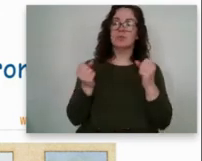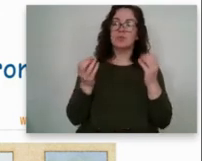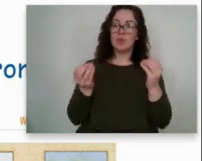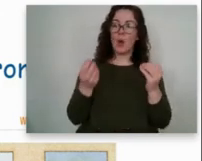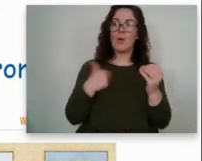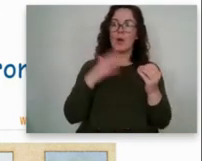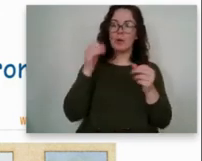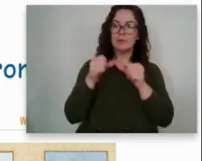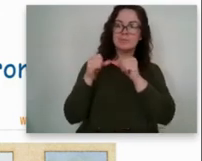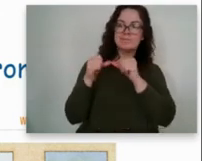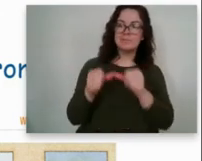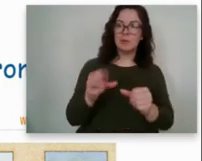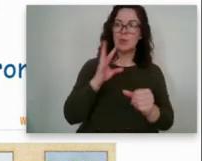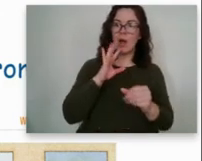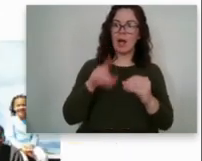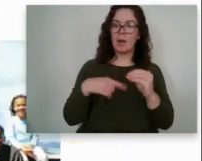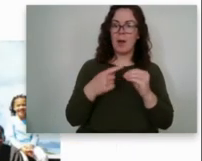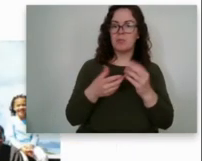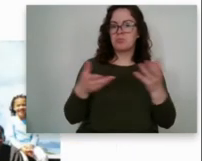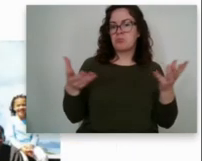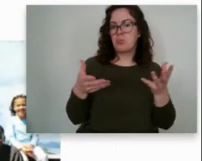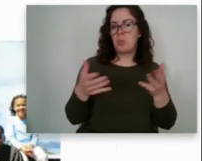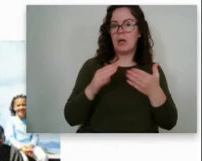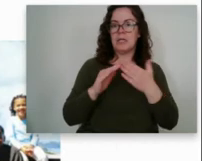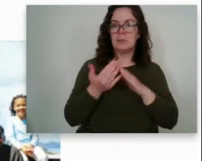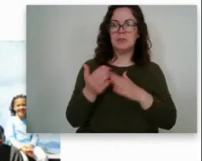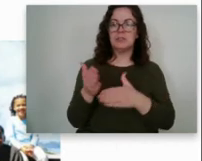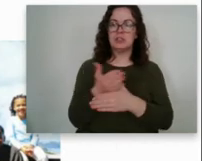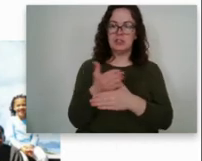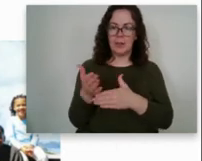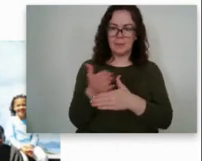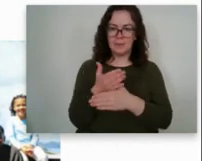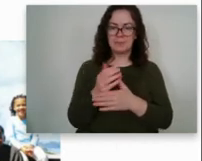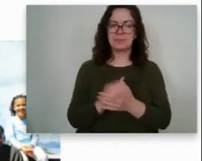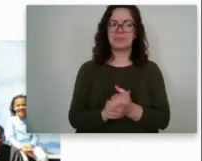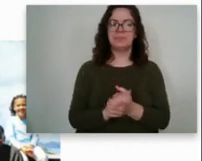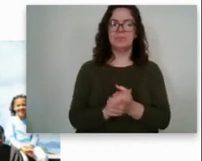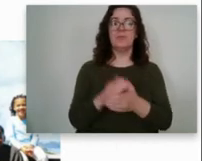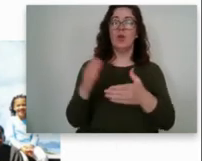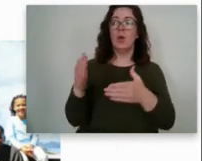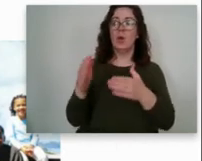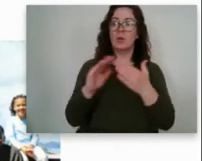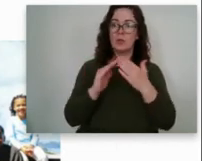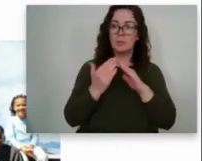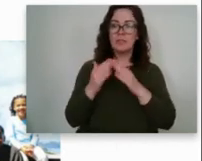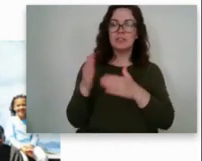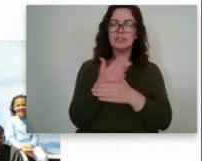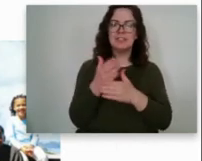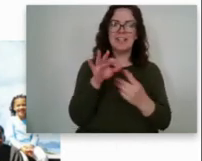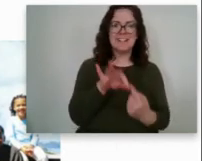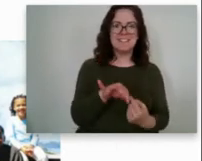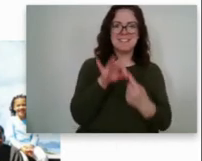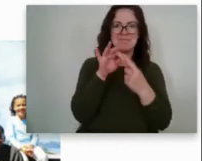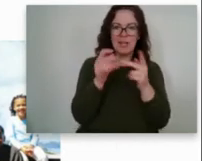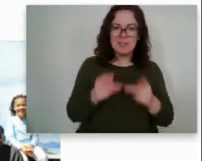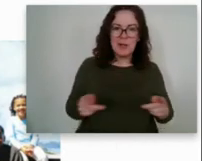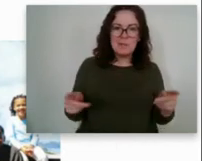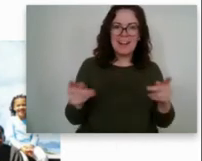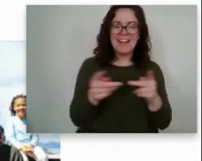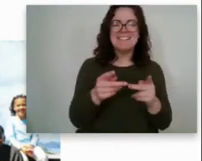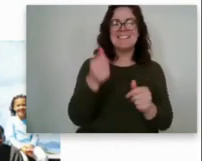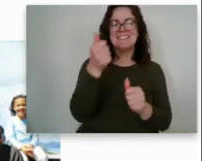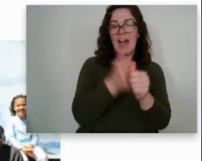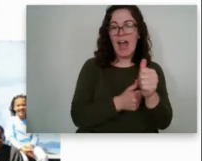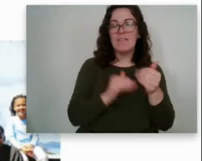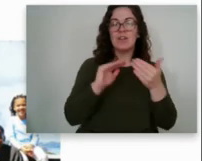going to continue talking about what communities share. Communities also share their special places. Every community has